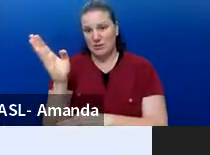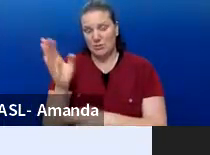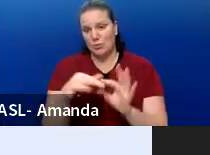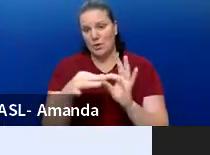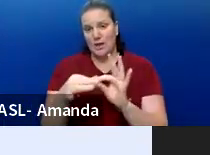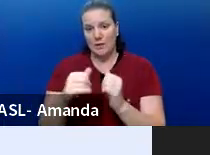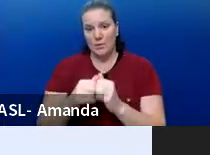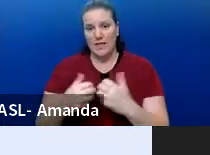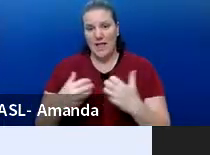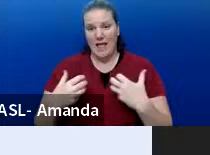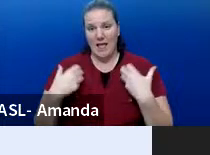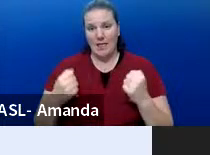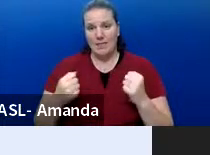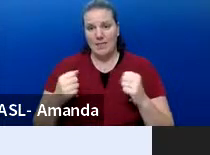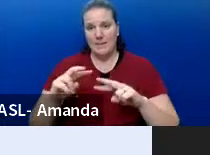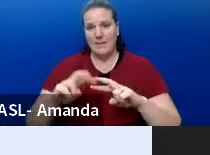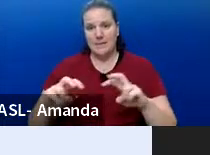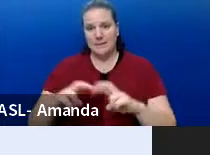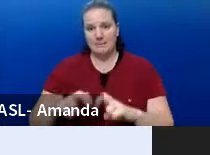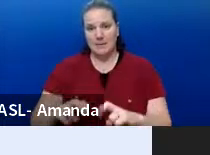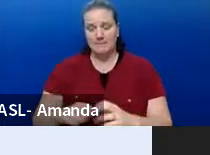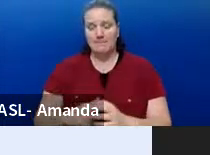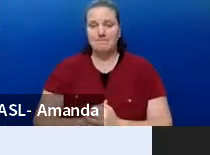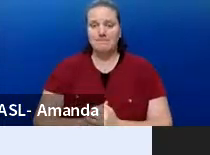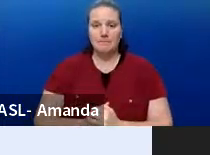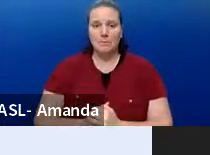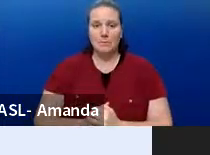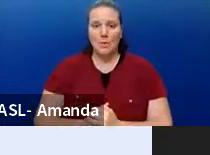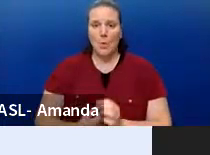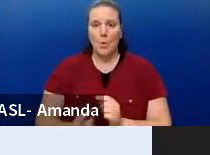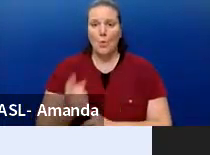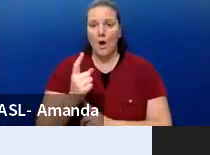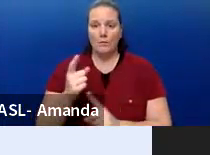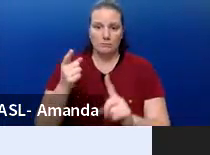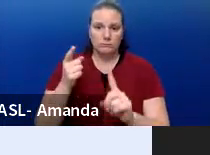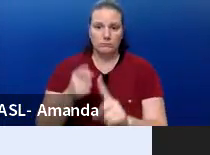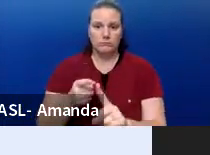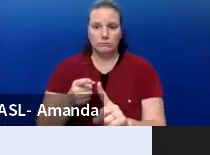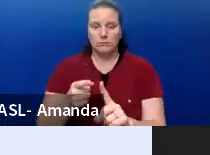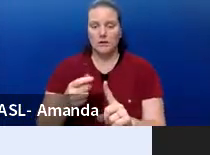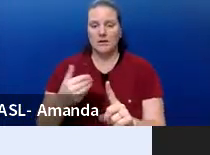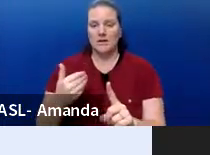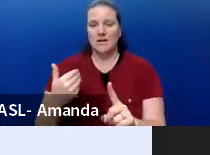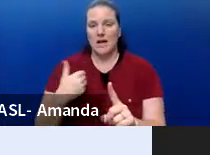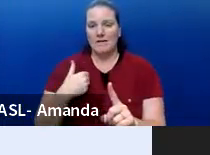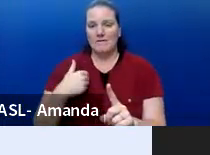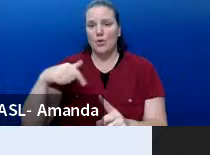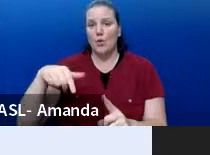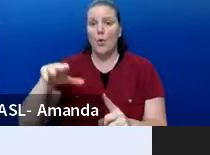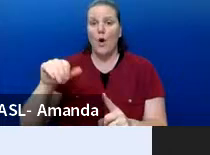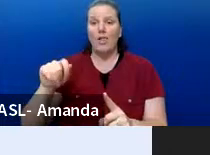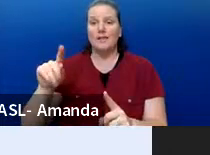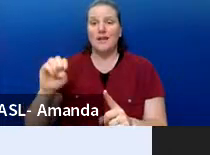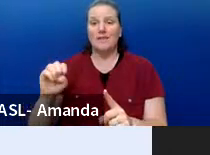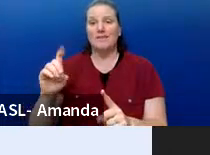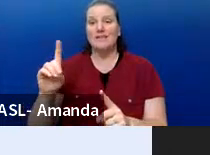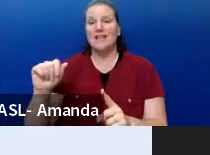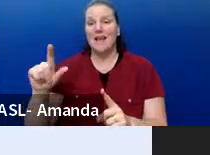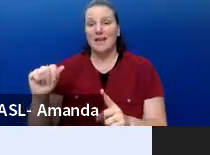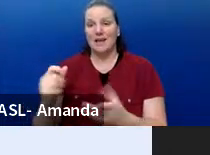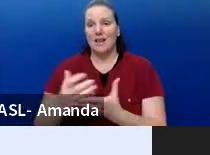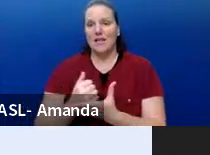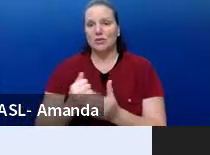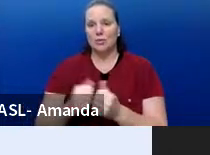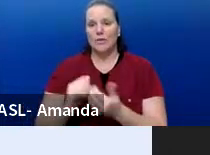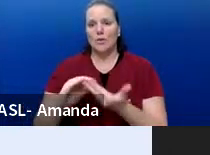the health assessments. And one of the bullet items in there was a qualitative data collection through community engagement